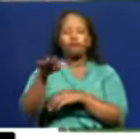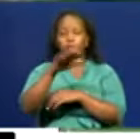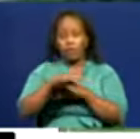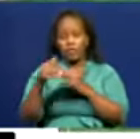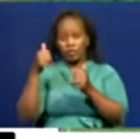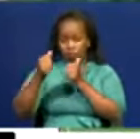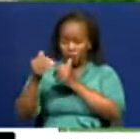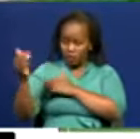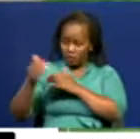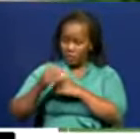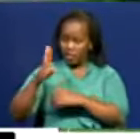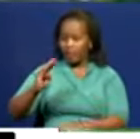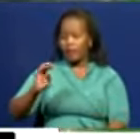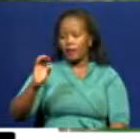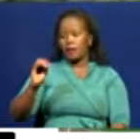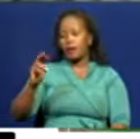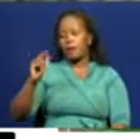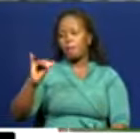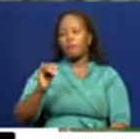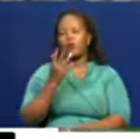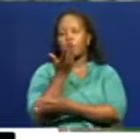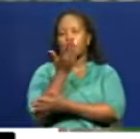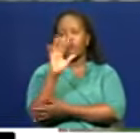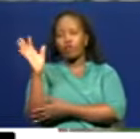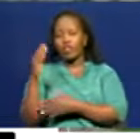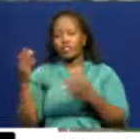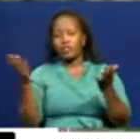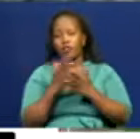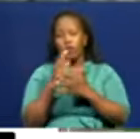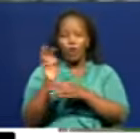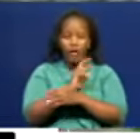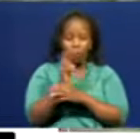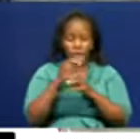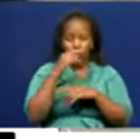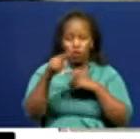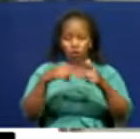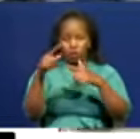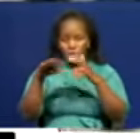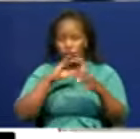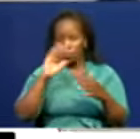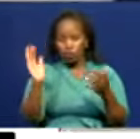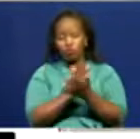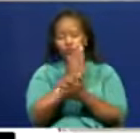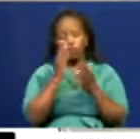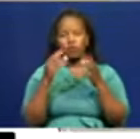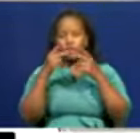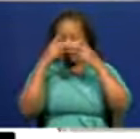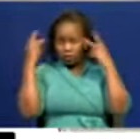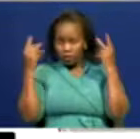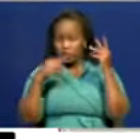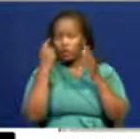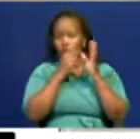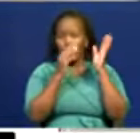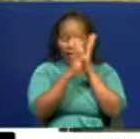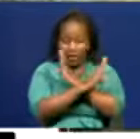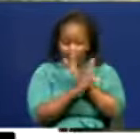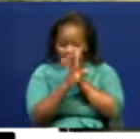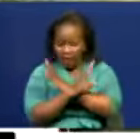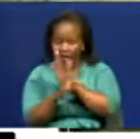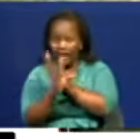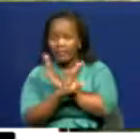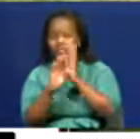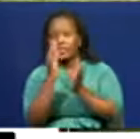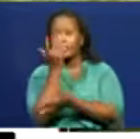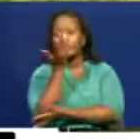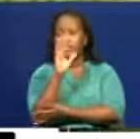where multi-agent security operation is ongoing to flush out militants believed to be hiding inside the dense Boni forest.